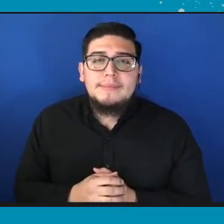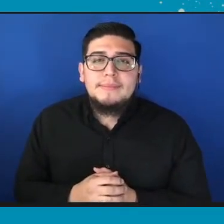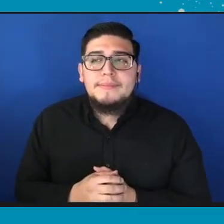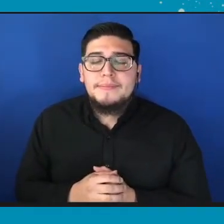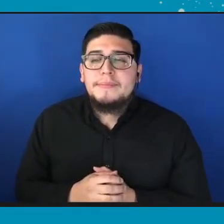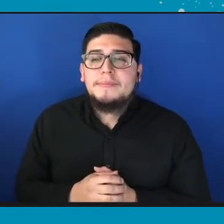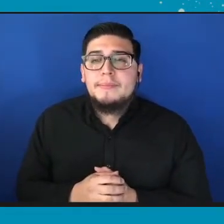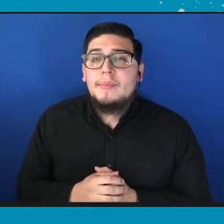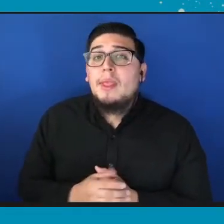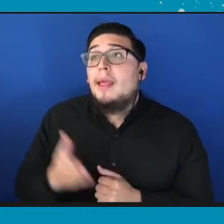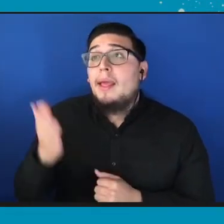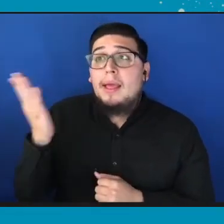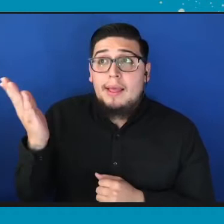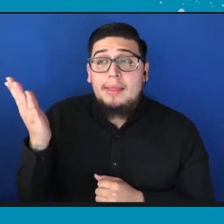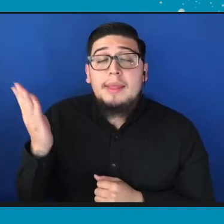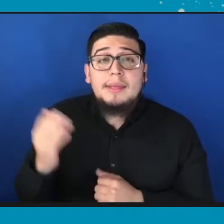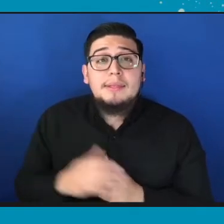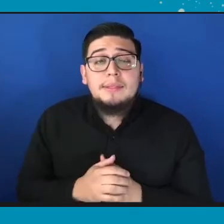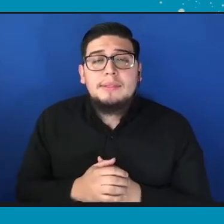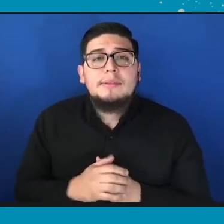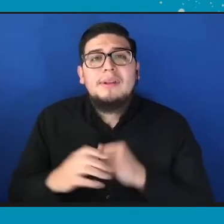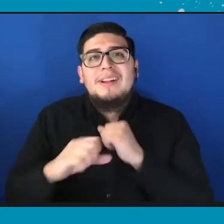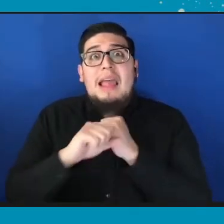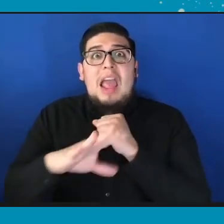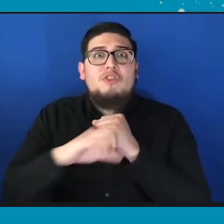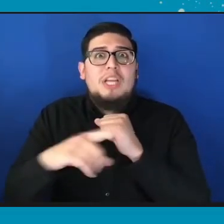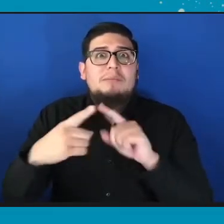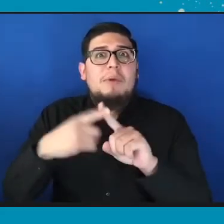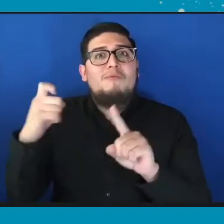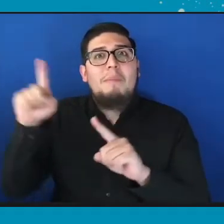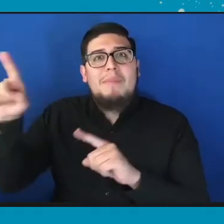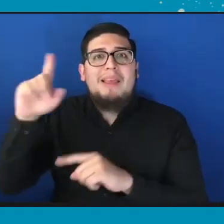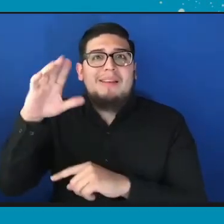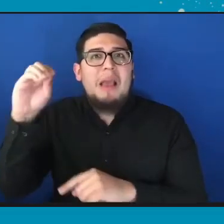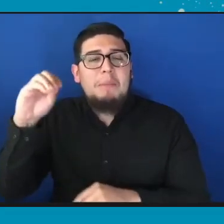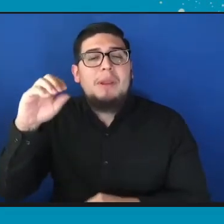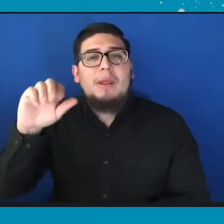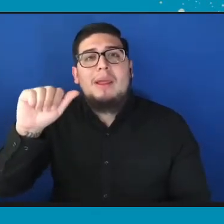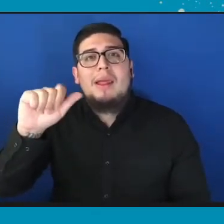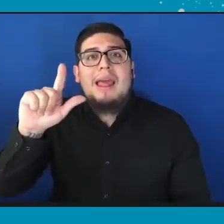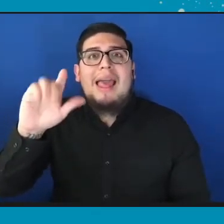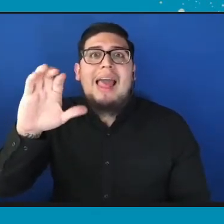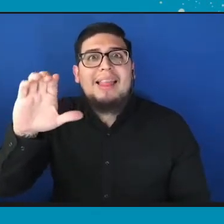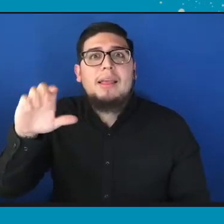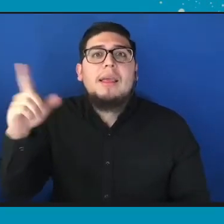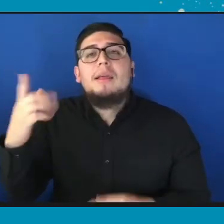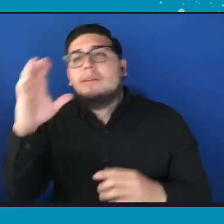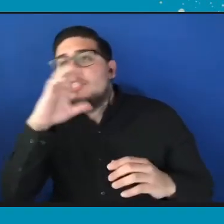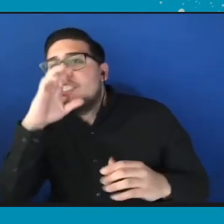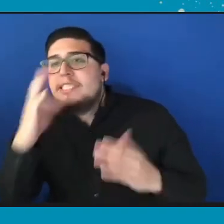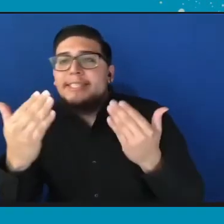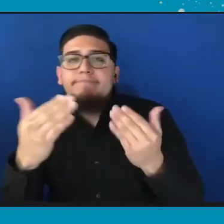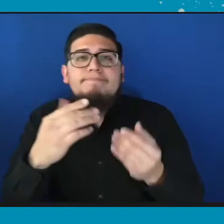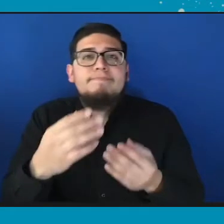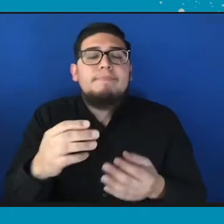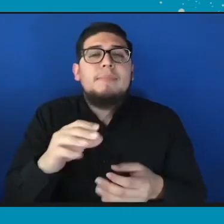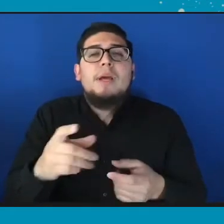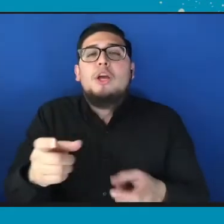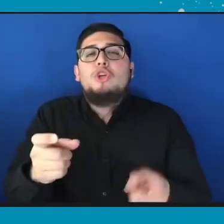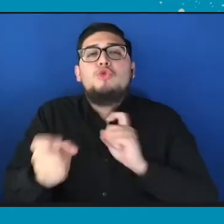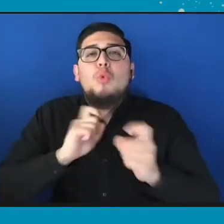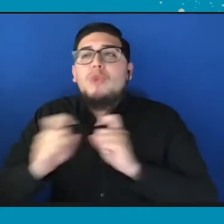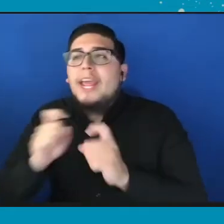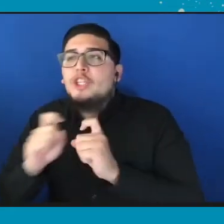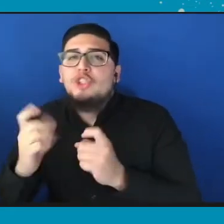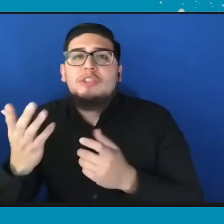This is an advertisement from ALEC, basically seeking donations to strengthen state sovereignty against the federal